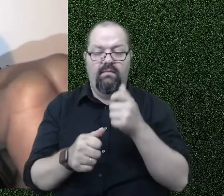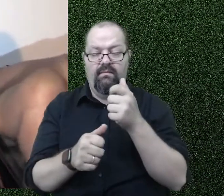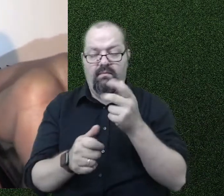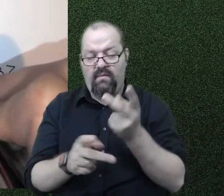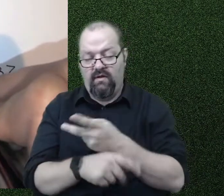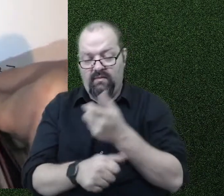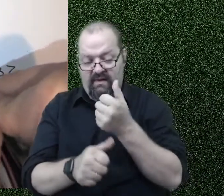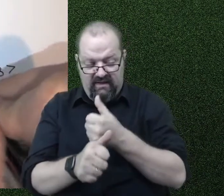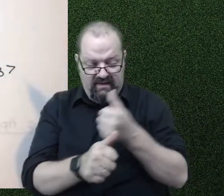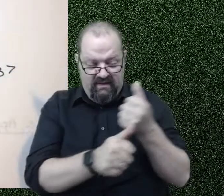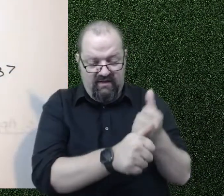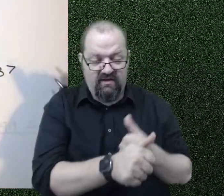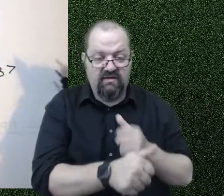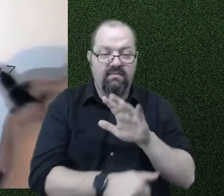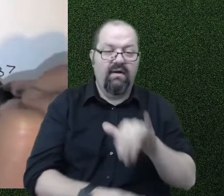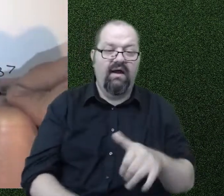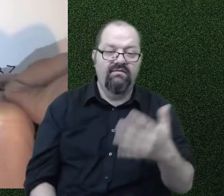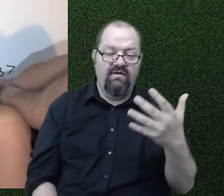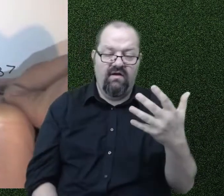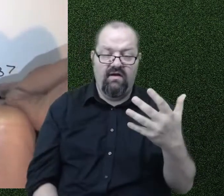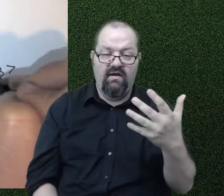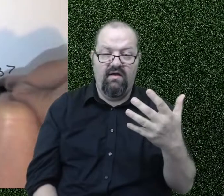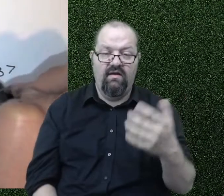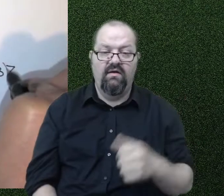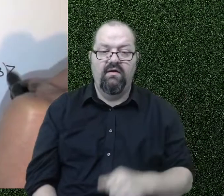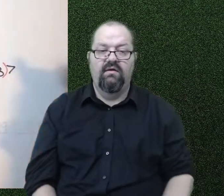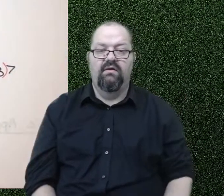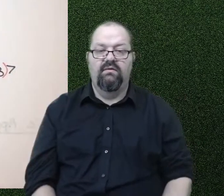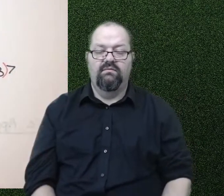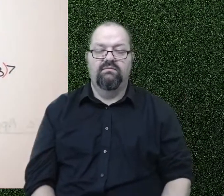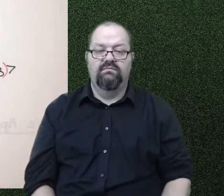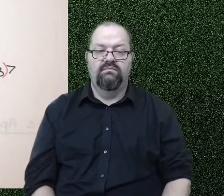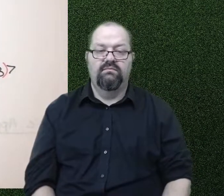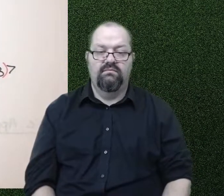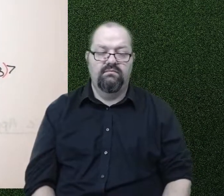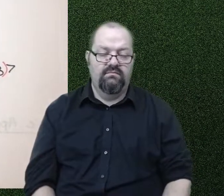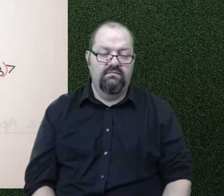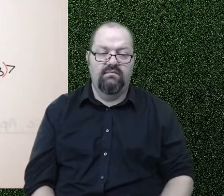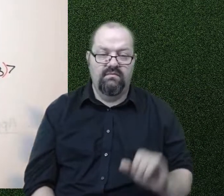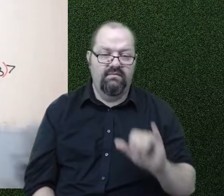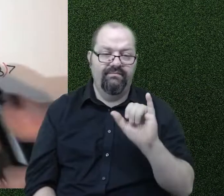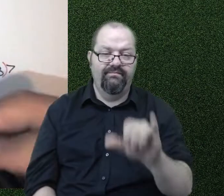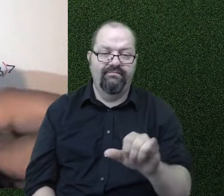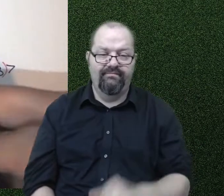by 5. Multiply the 2 by the 5 and the -3 by the 5.